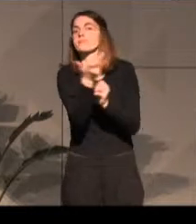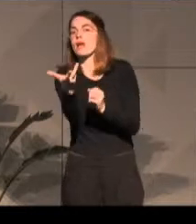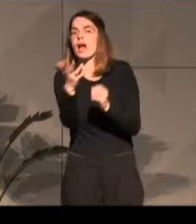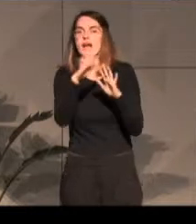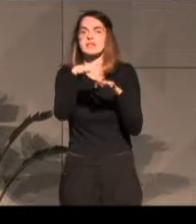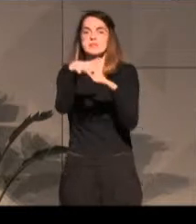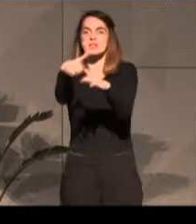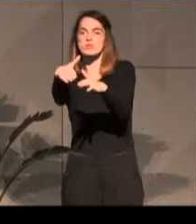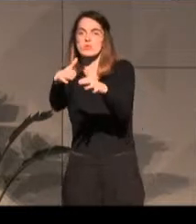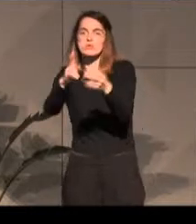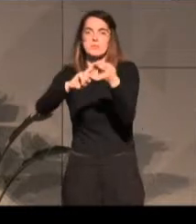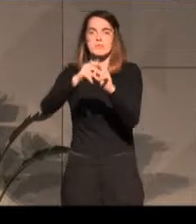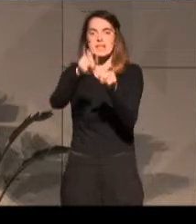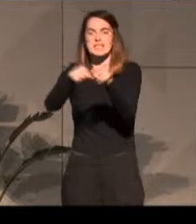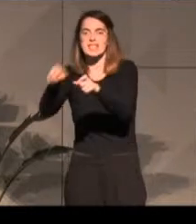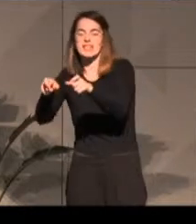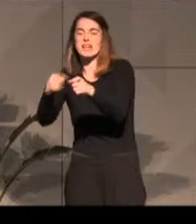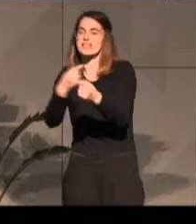supply. Some